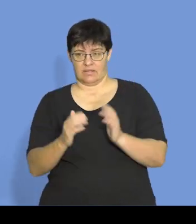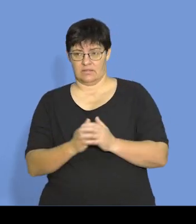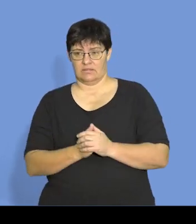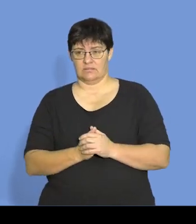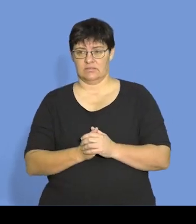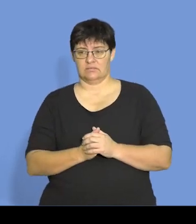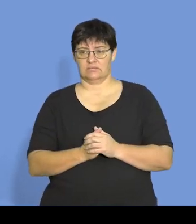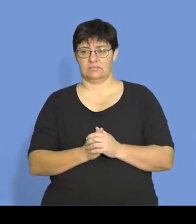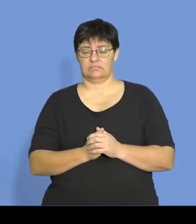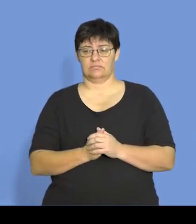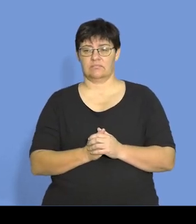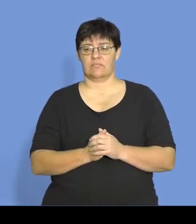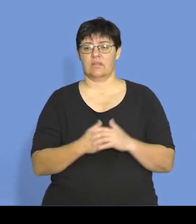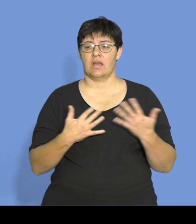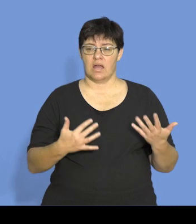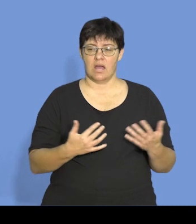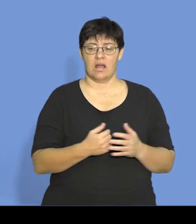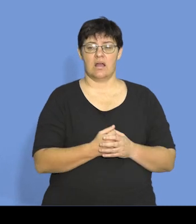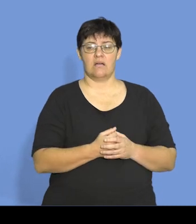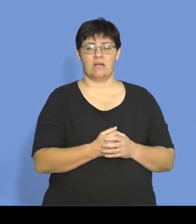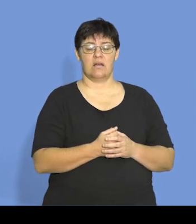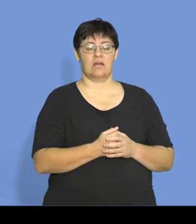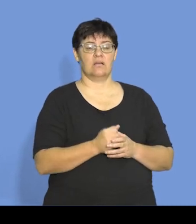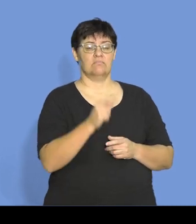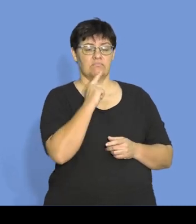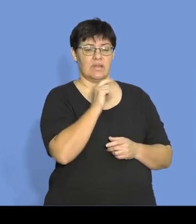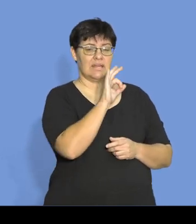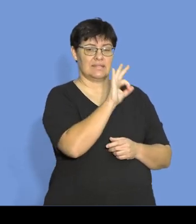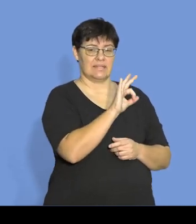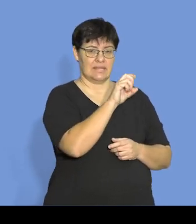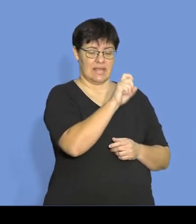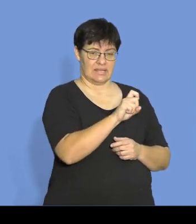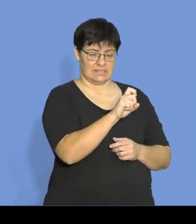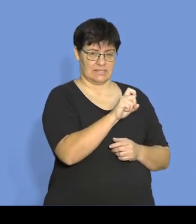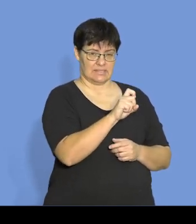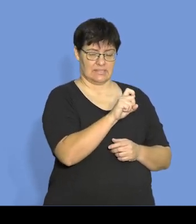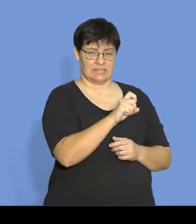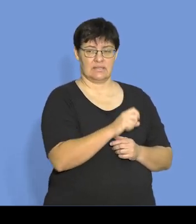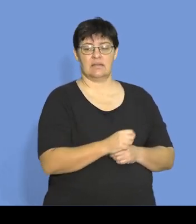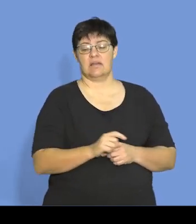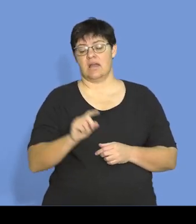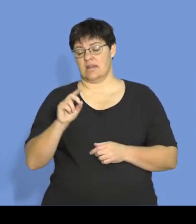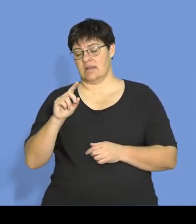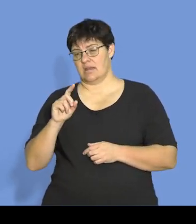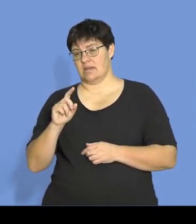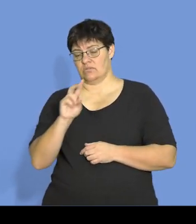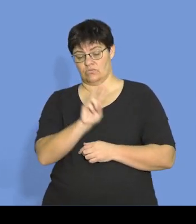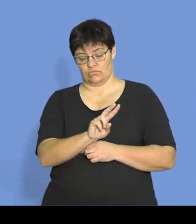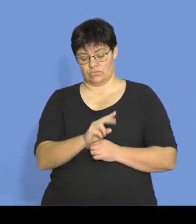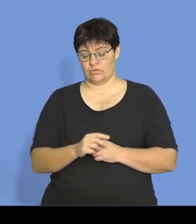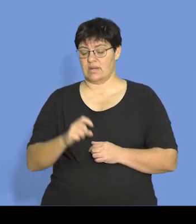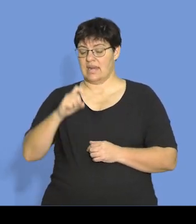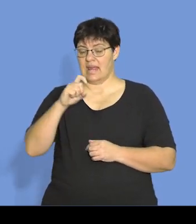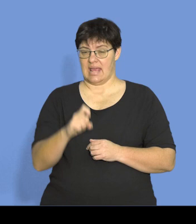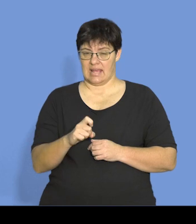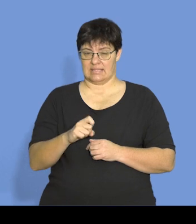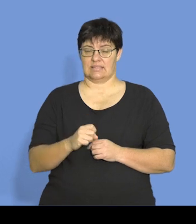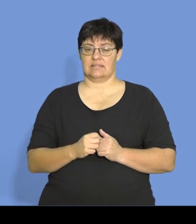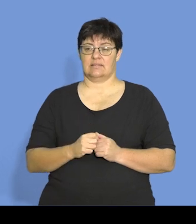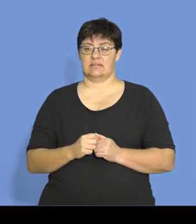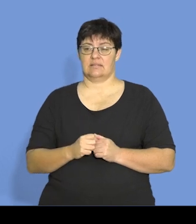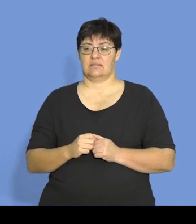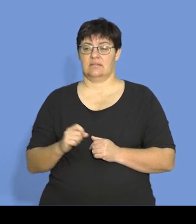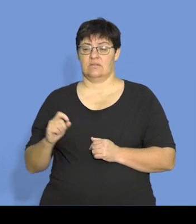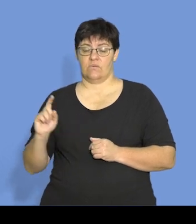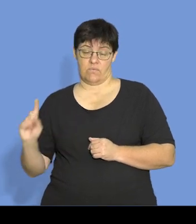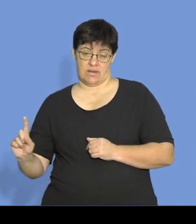less or equal to 0. If I factorize it, it will then be 3x and 2 there, and it will be